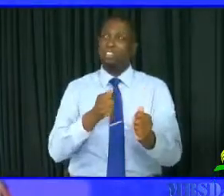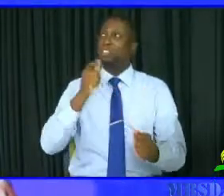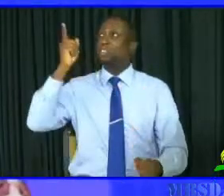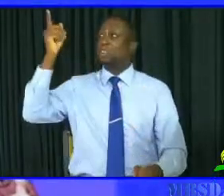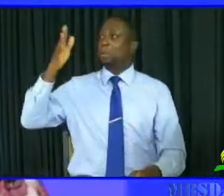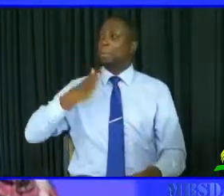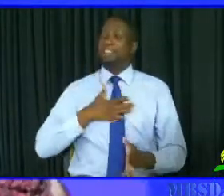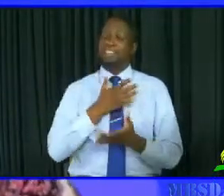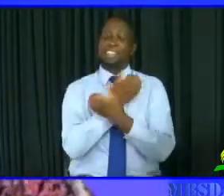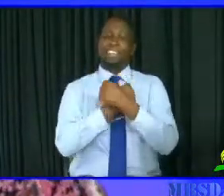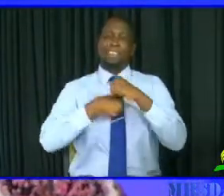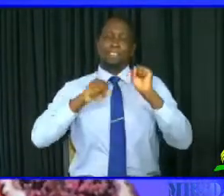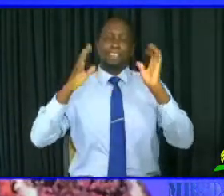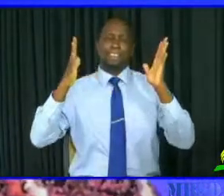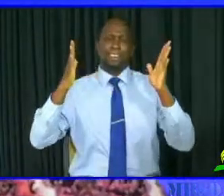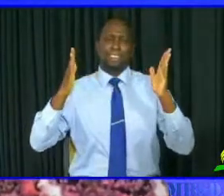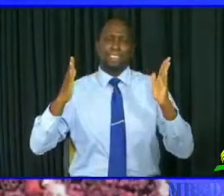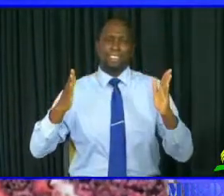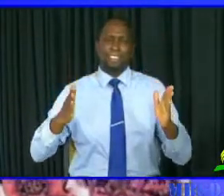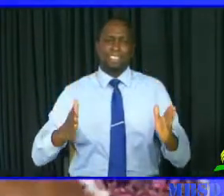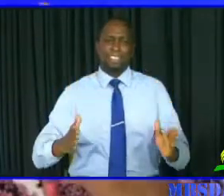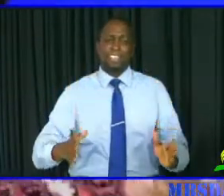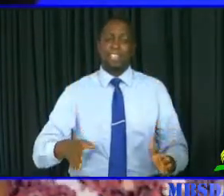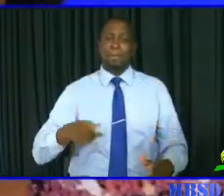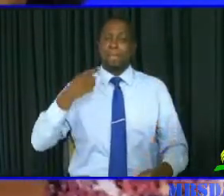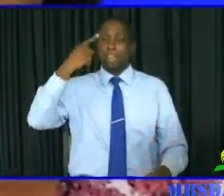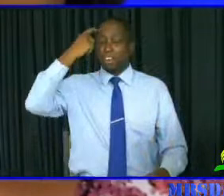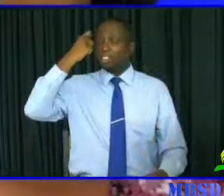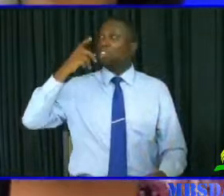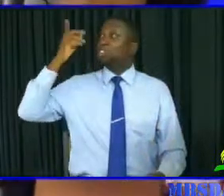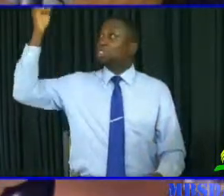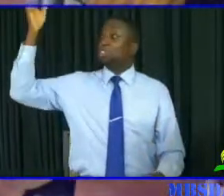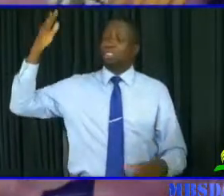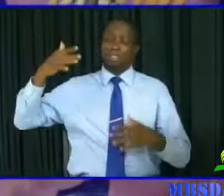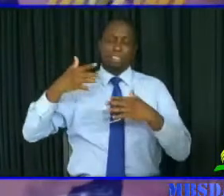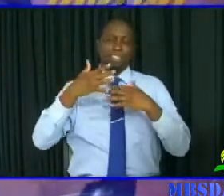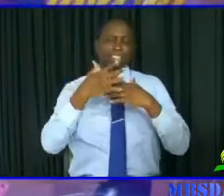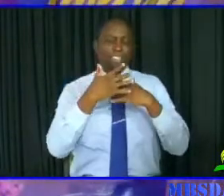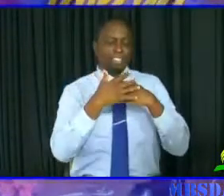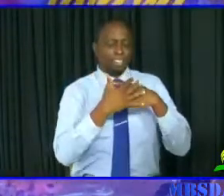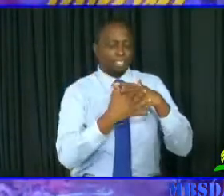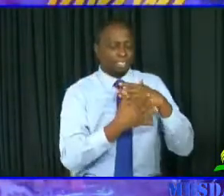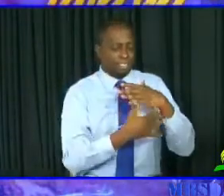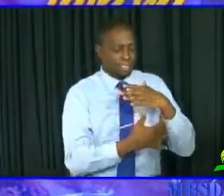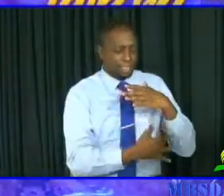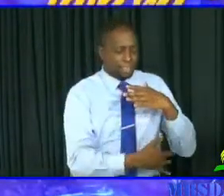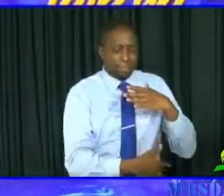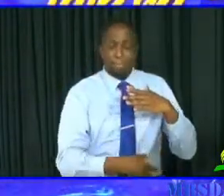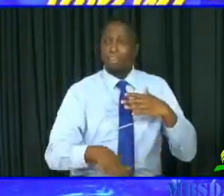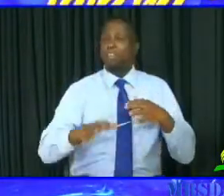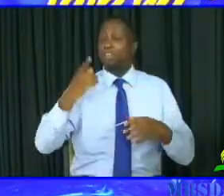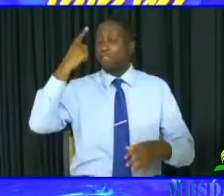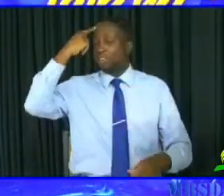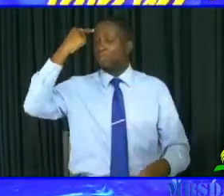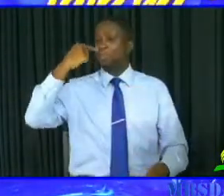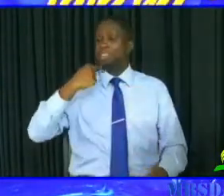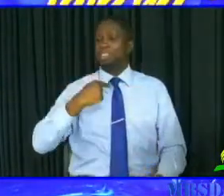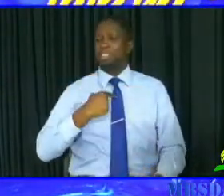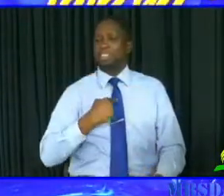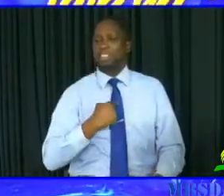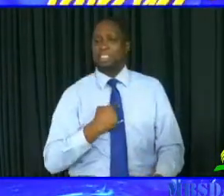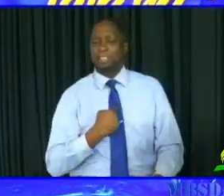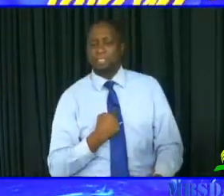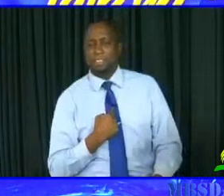follow Thee, my Savior. Thou didst shed Thy blood for me,